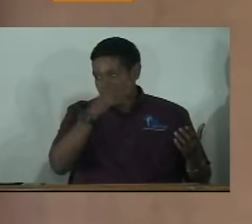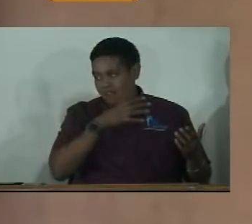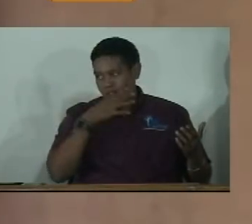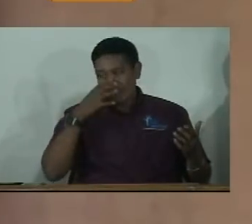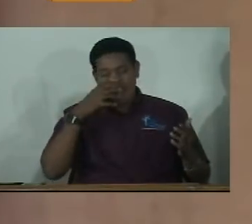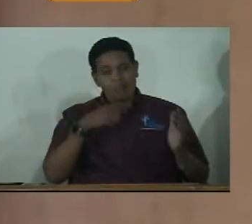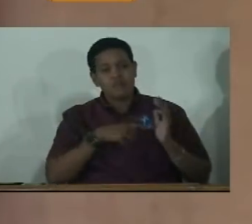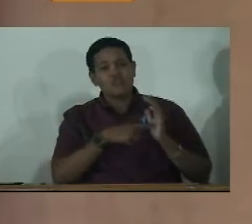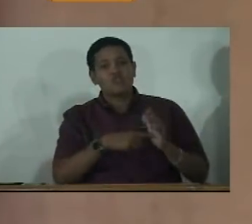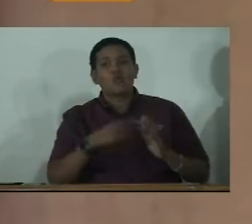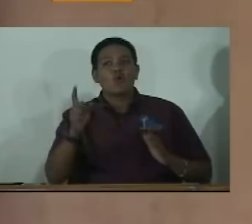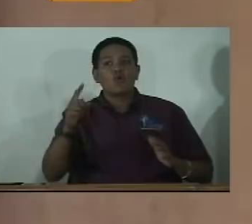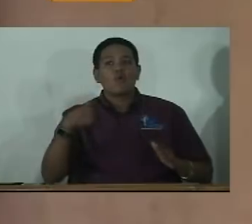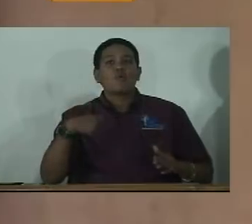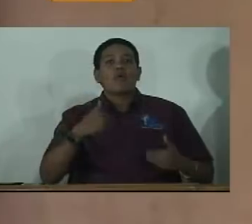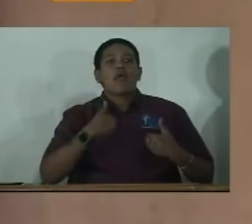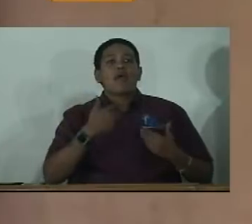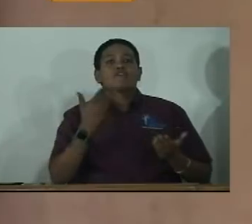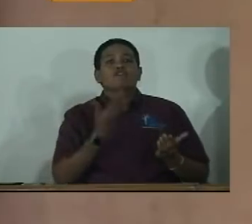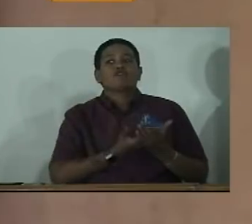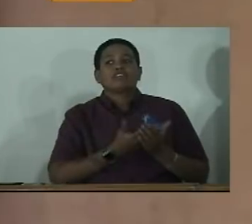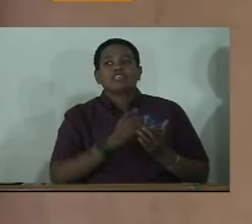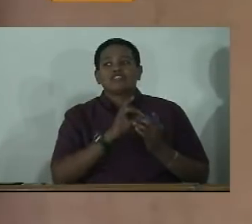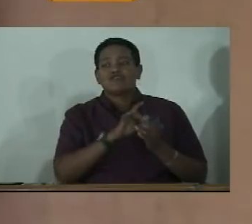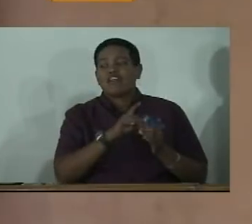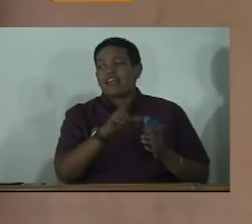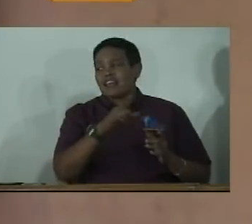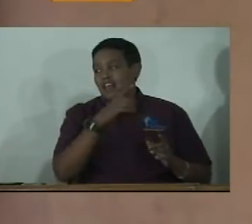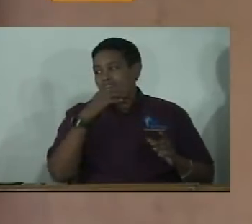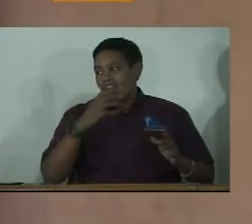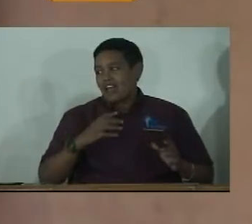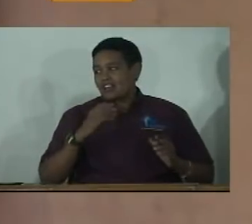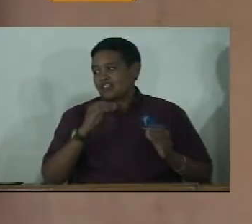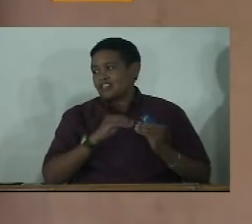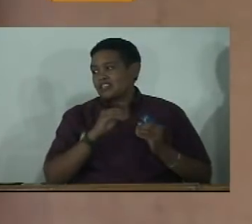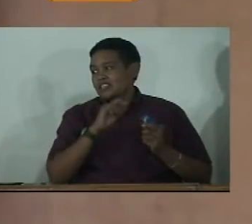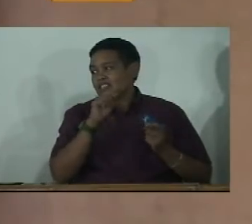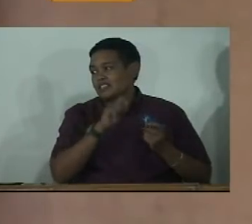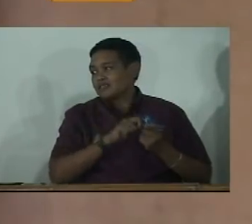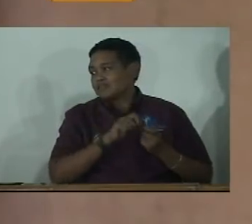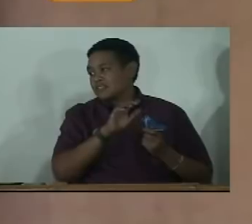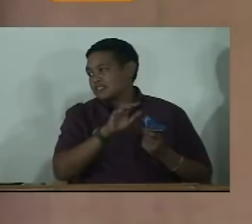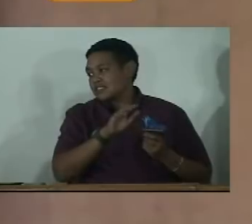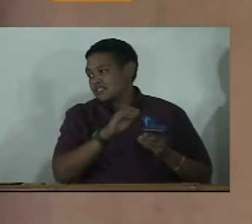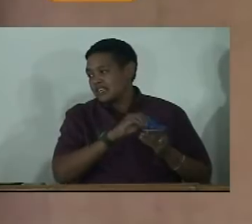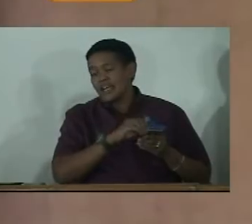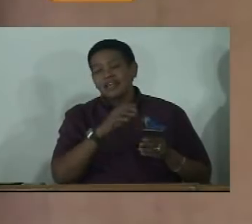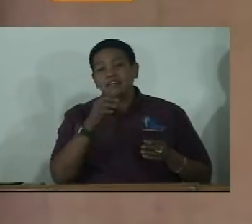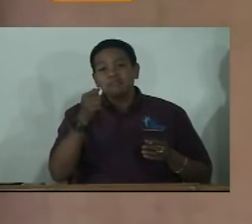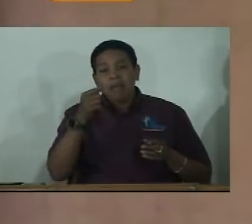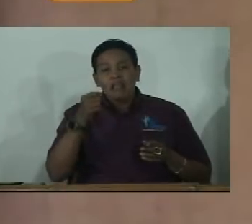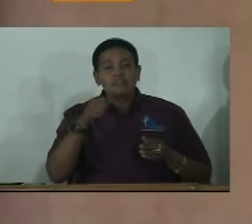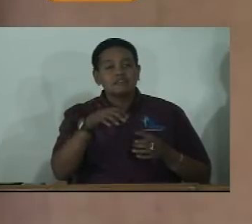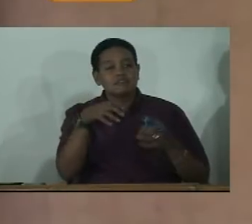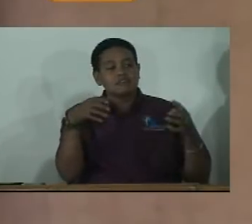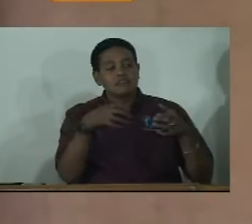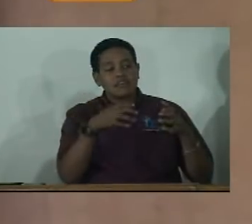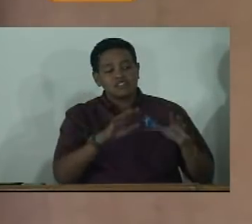show where we had reached in agriculture, in particular in the dairy